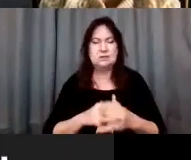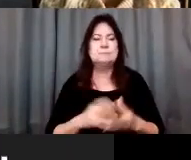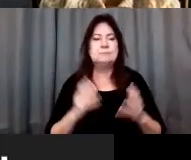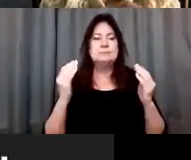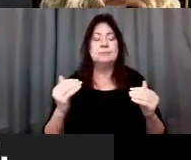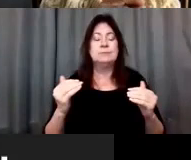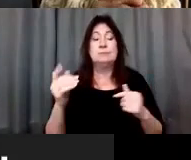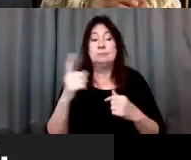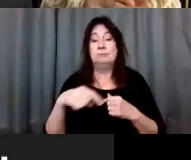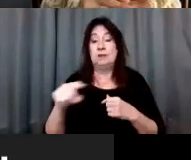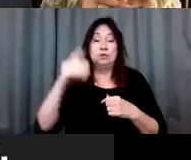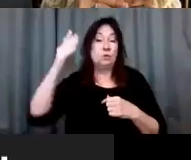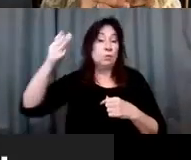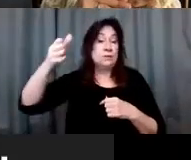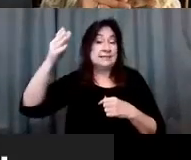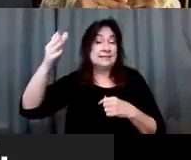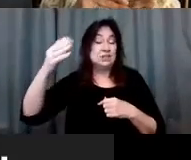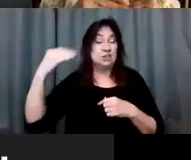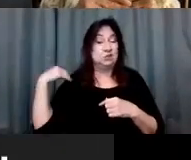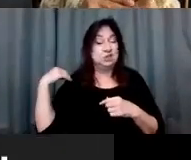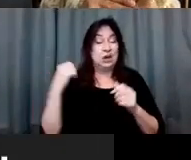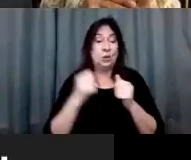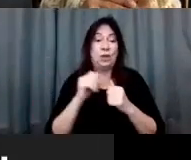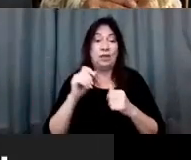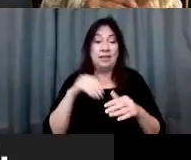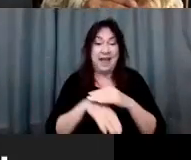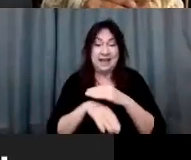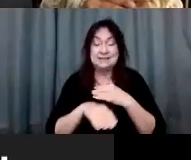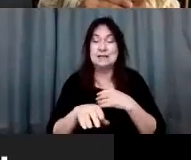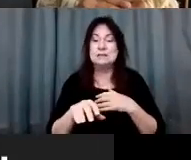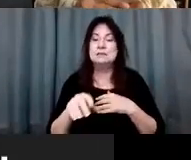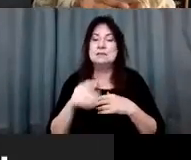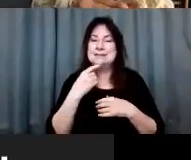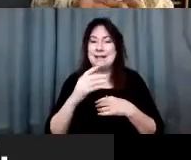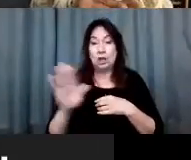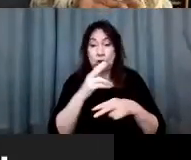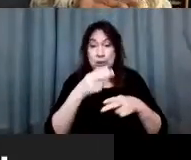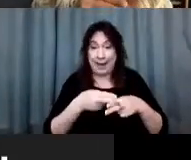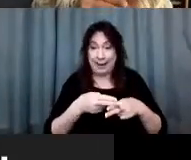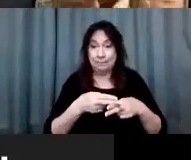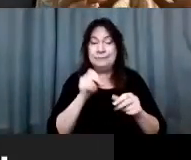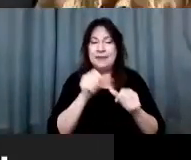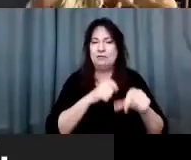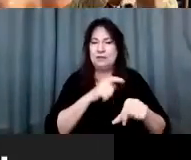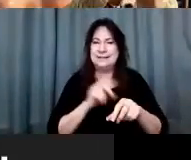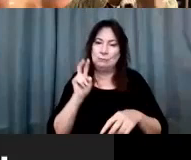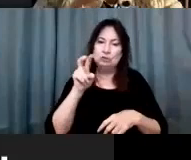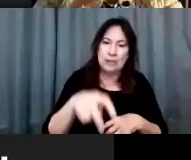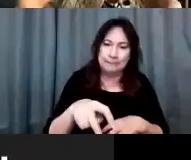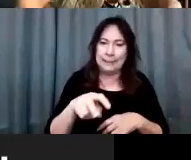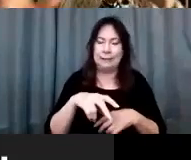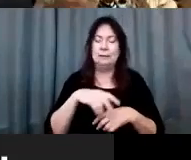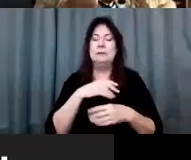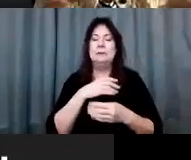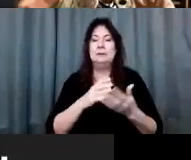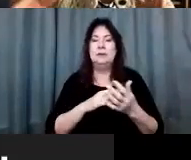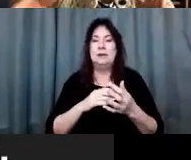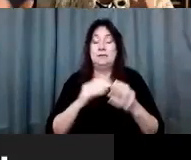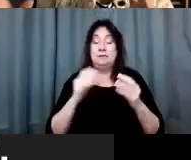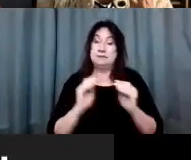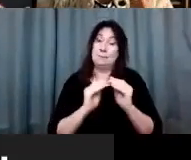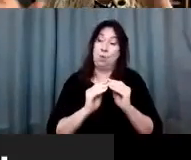If you're presenting or chairing with access, a few tips. You can say your name every time you jump in. If there's any sort of more